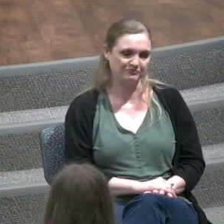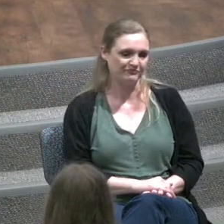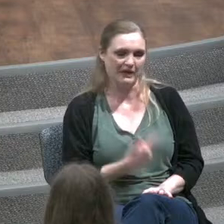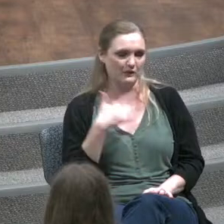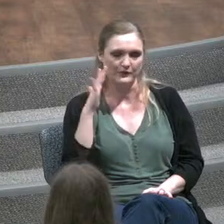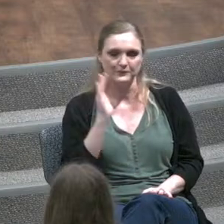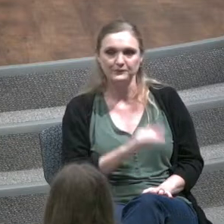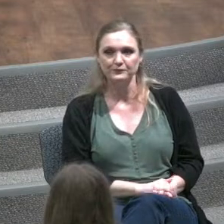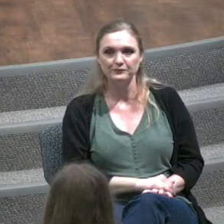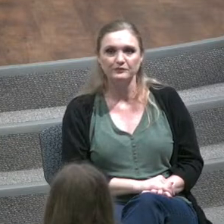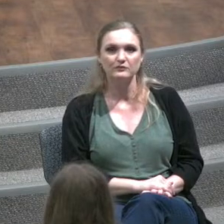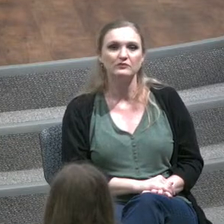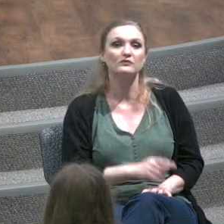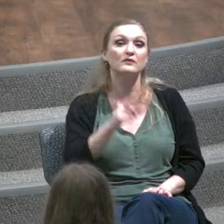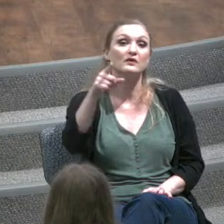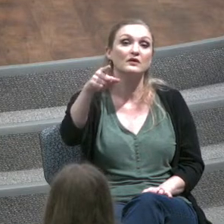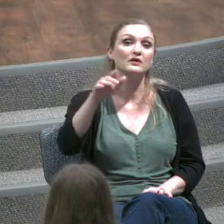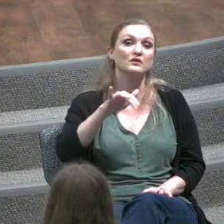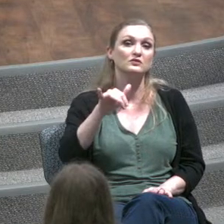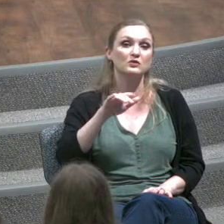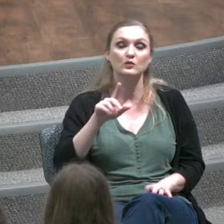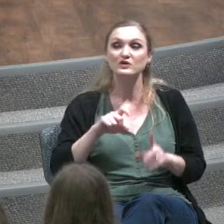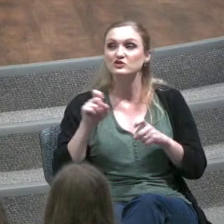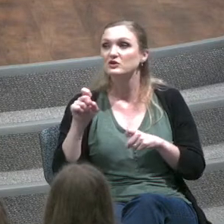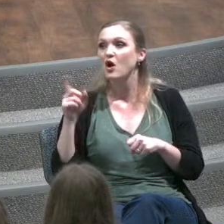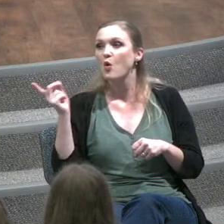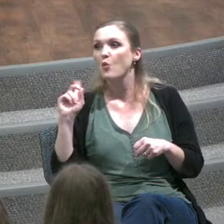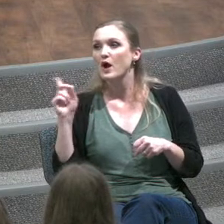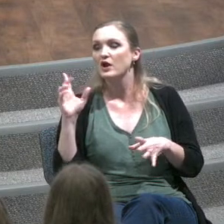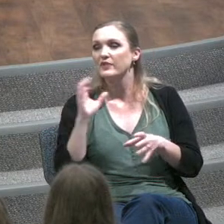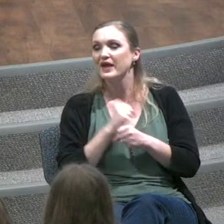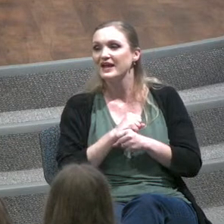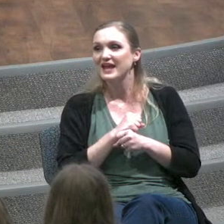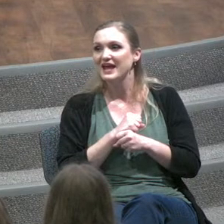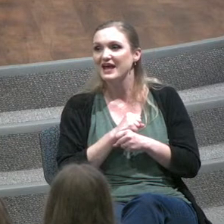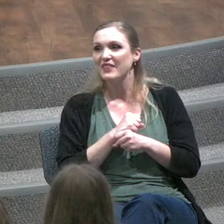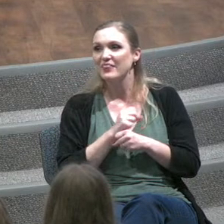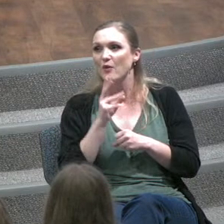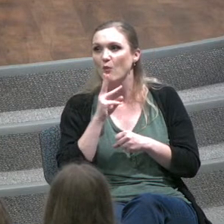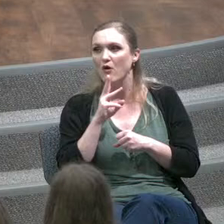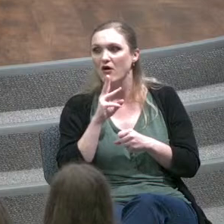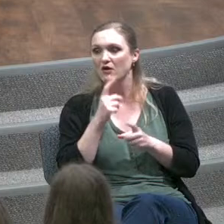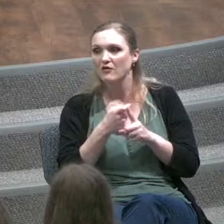I don't know. Yes, sir. Where did they get fresh